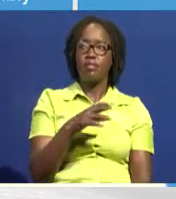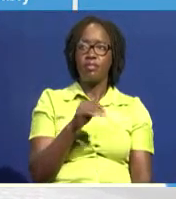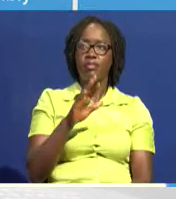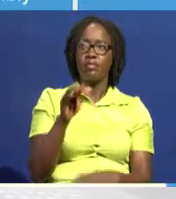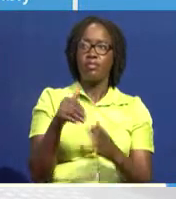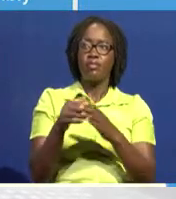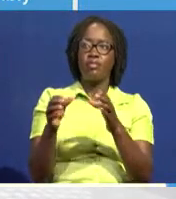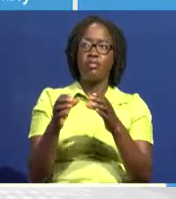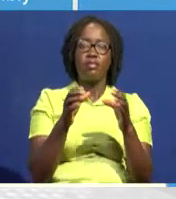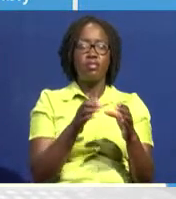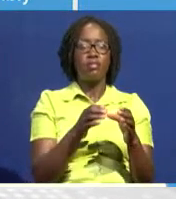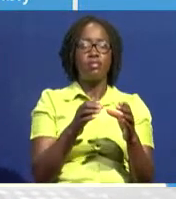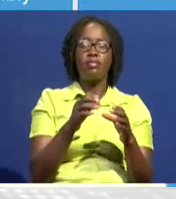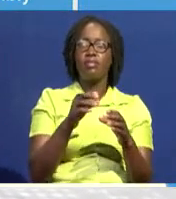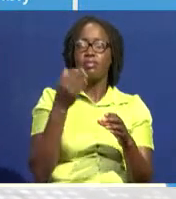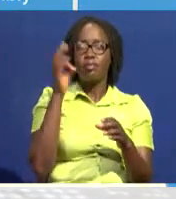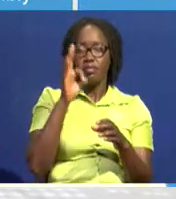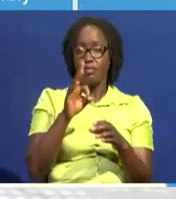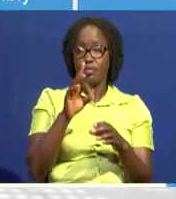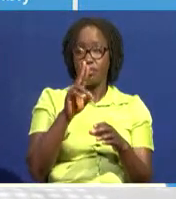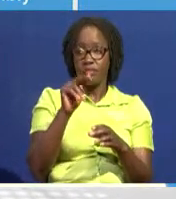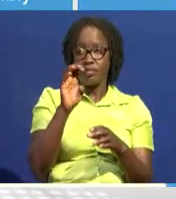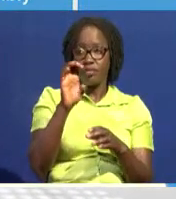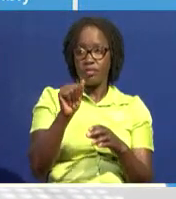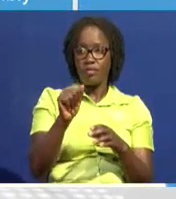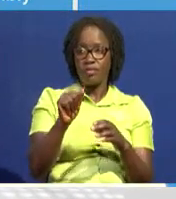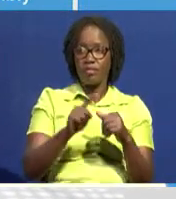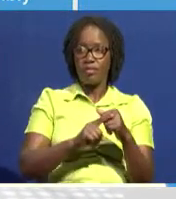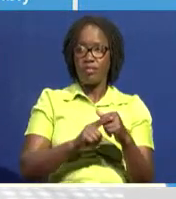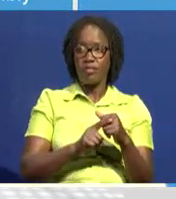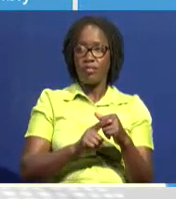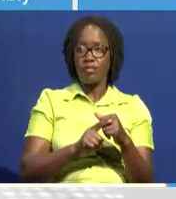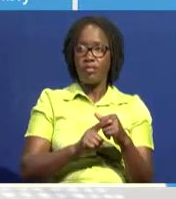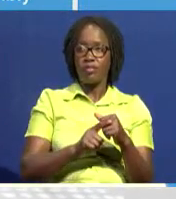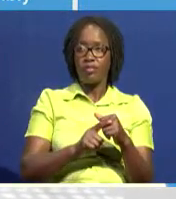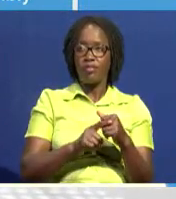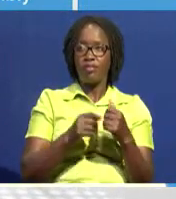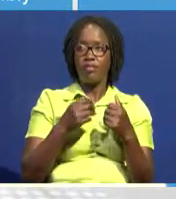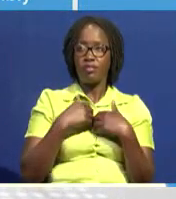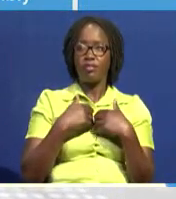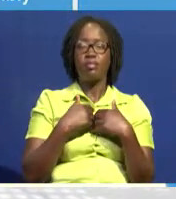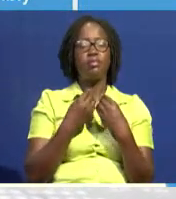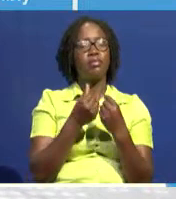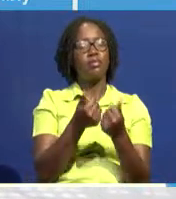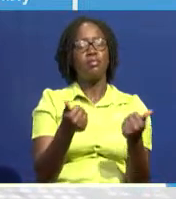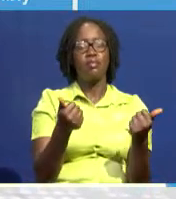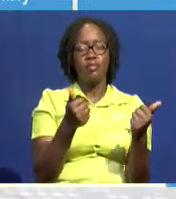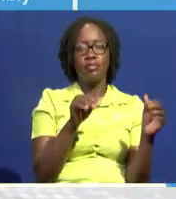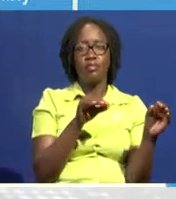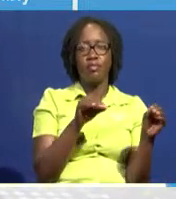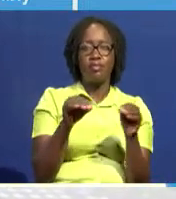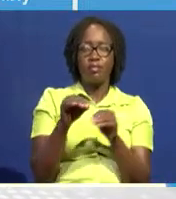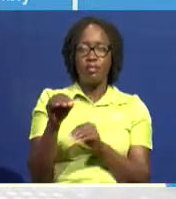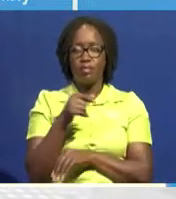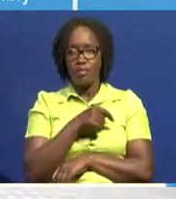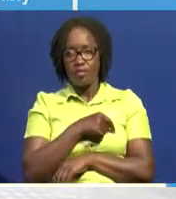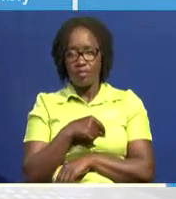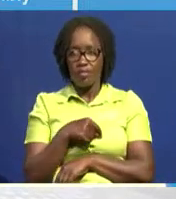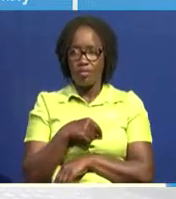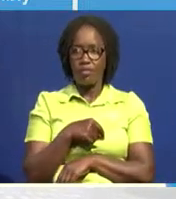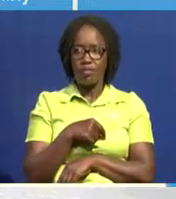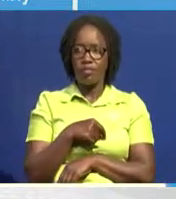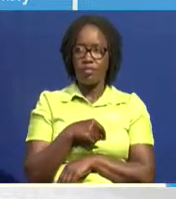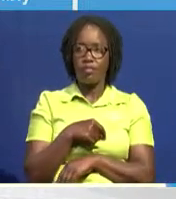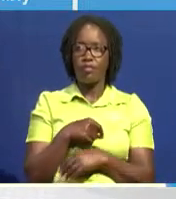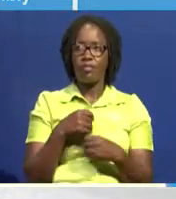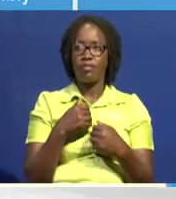the organizers of UNEA 6 to make sure that we are going to have a very seamless movement of delegates, that we are